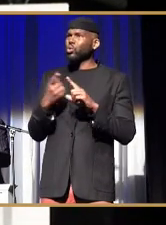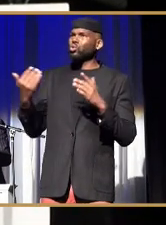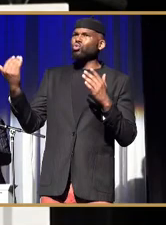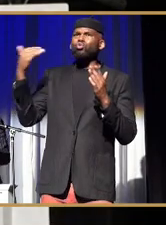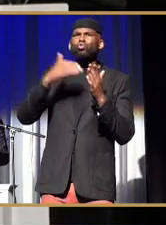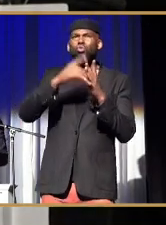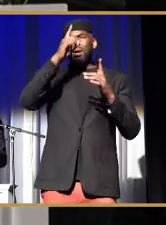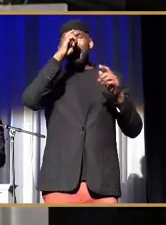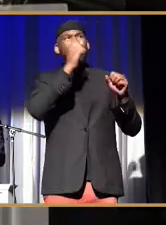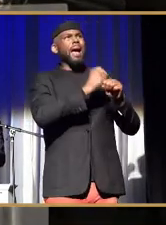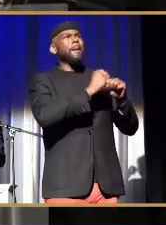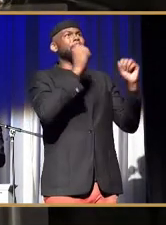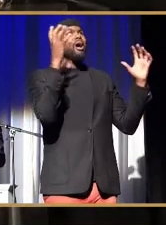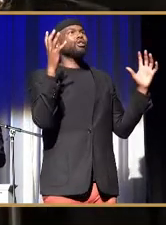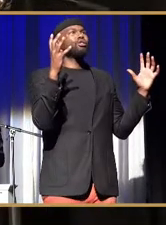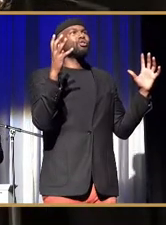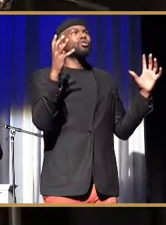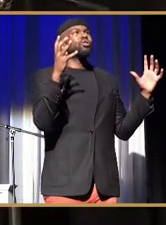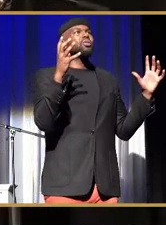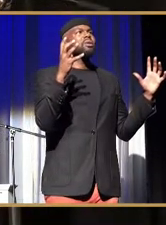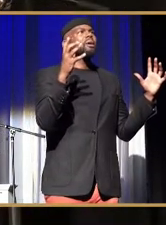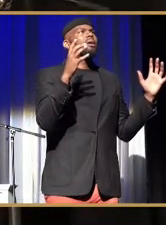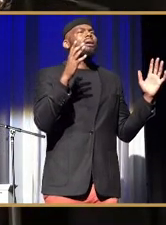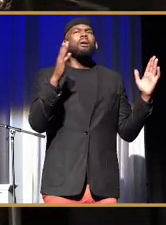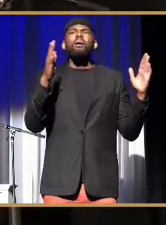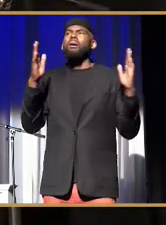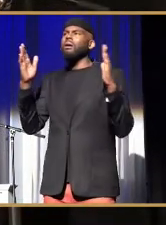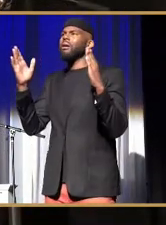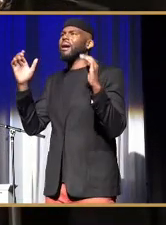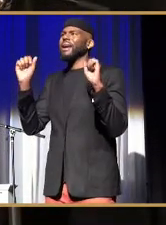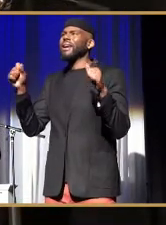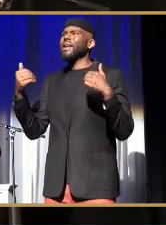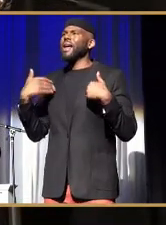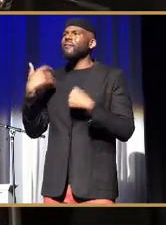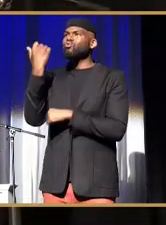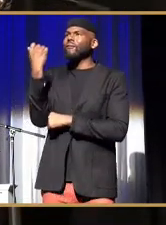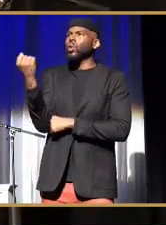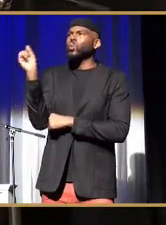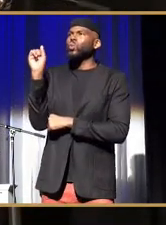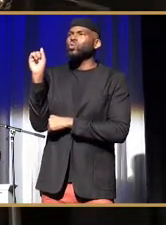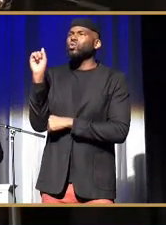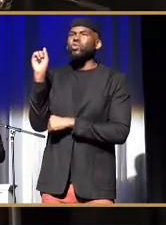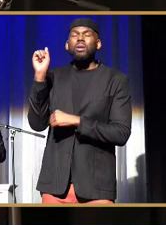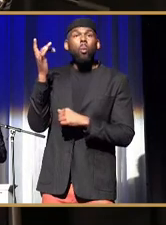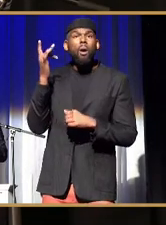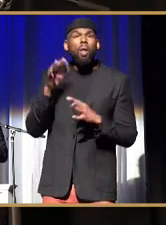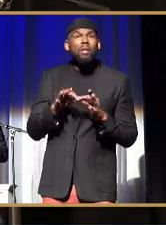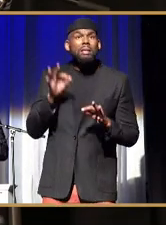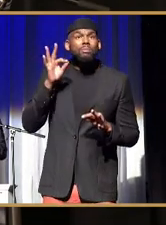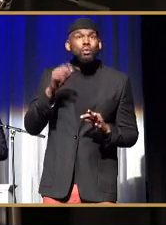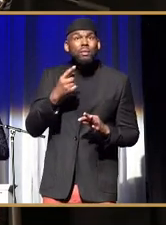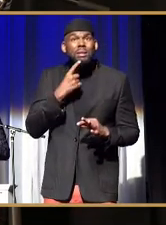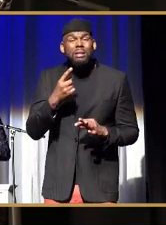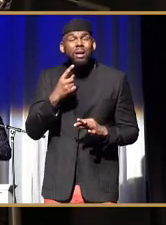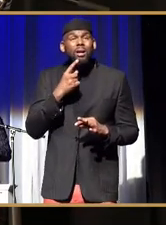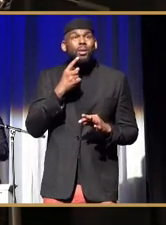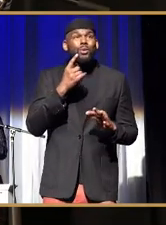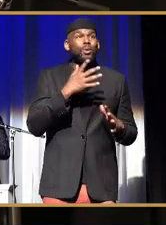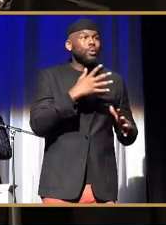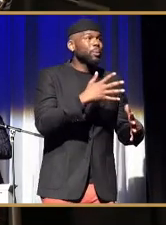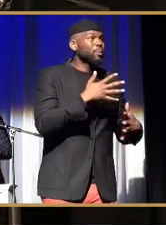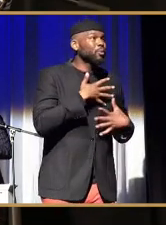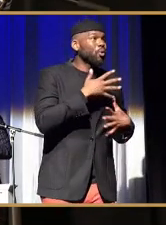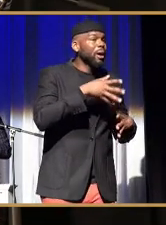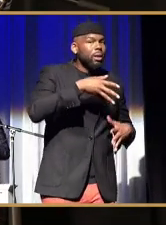ruins, then we can move from Renaissance to revolution. Because the Spirit says that once they breathed into